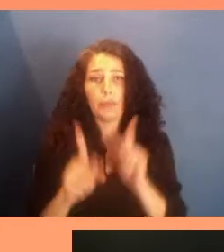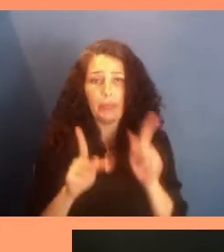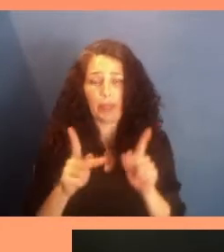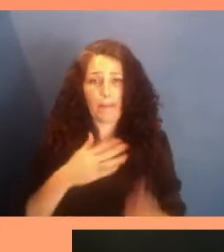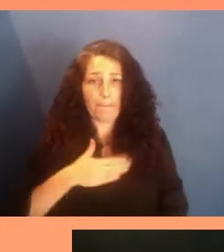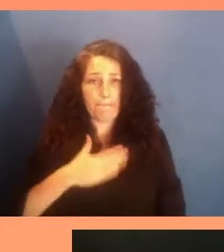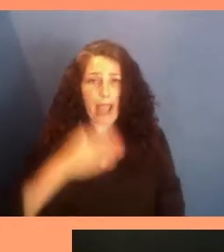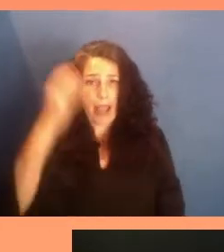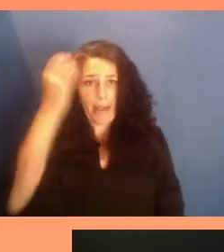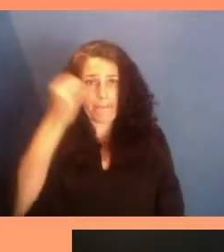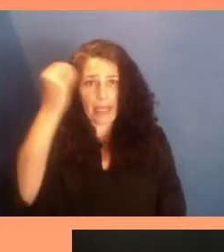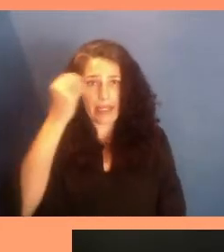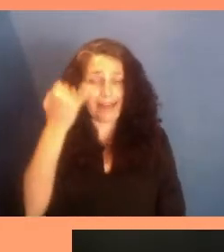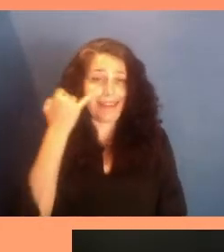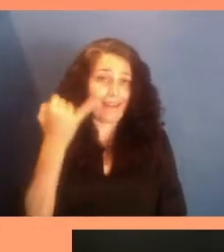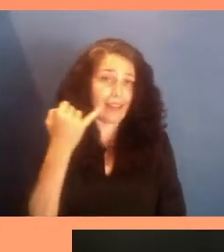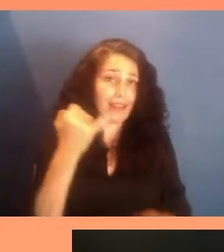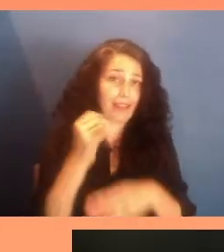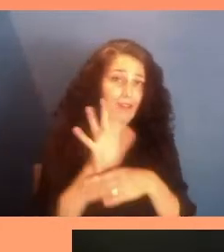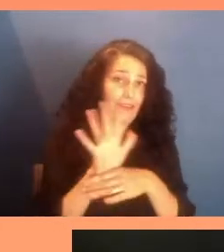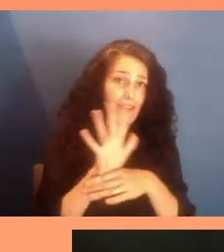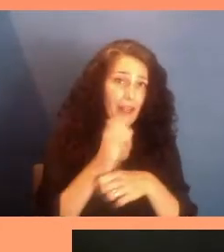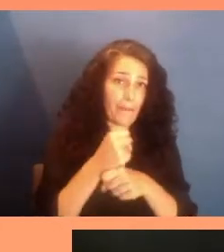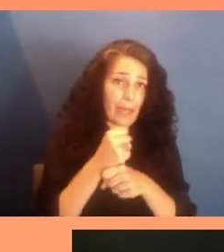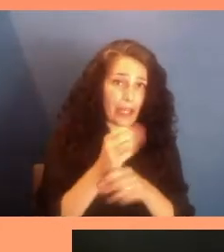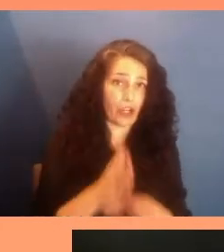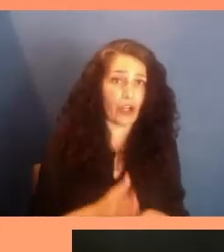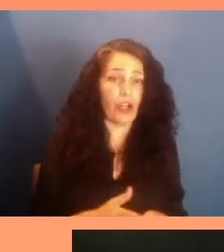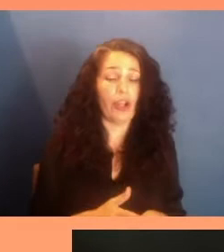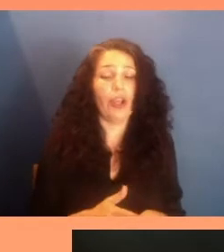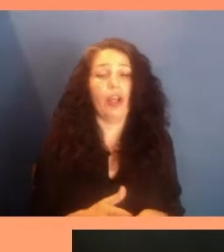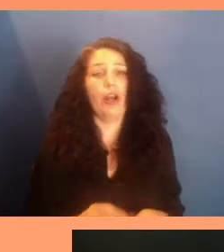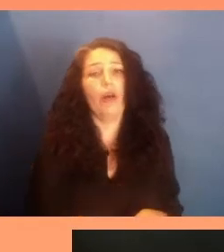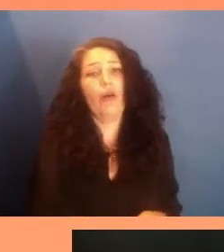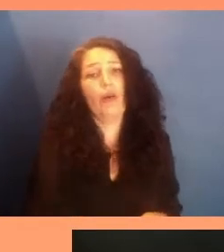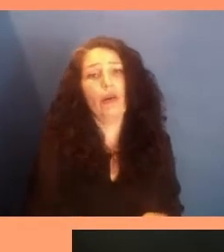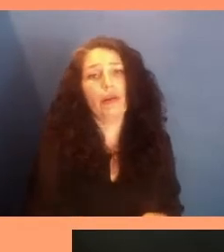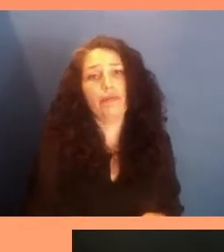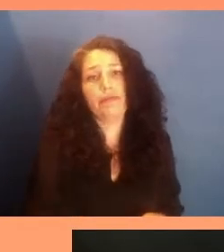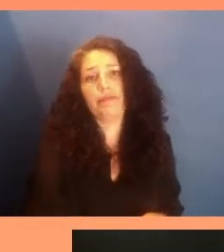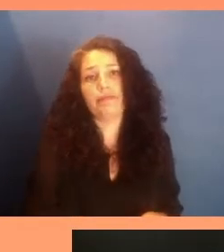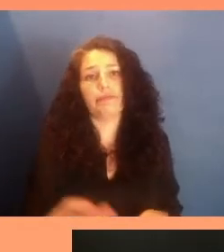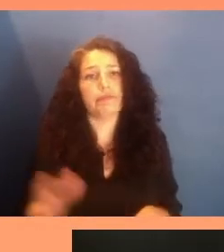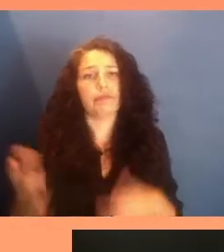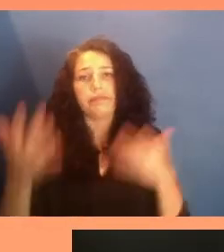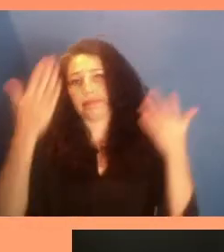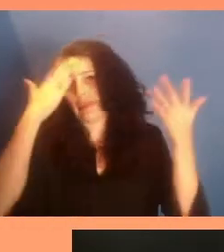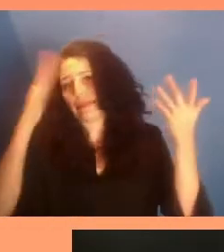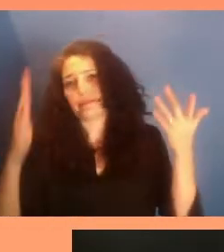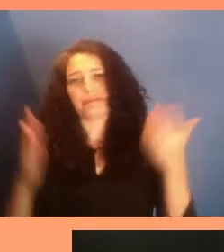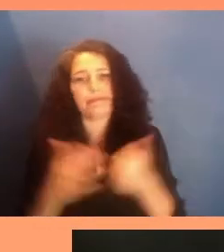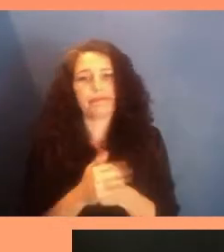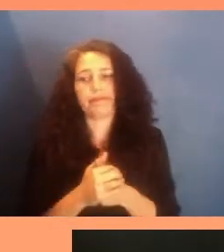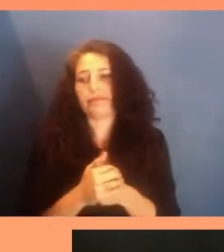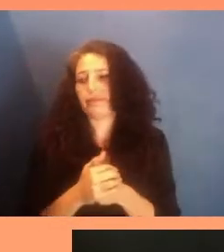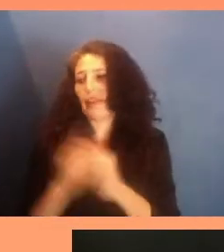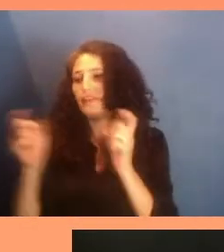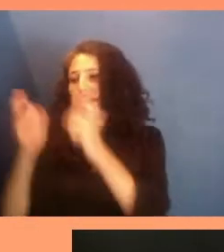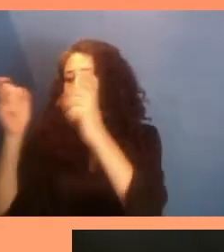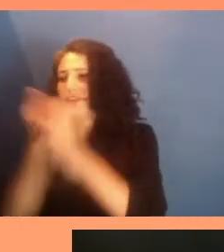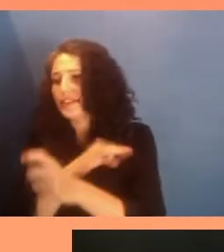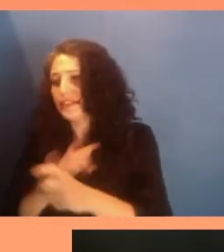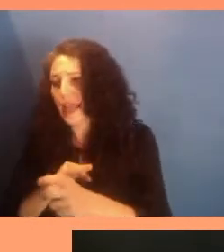whether they are filmmakers or curators or festival program staff or funders,